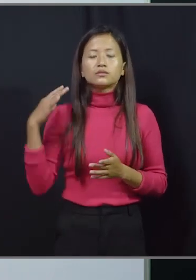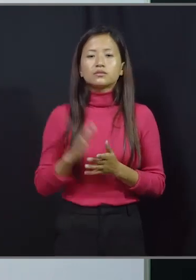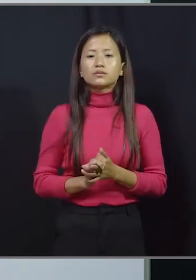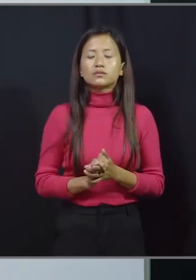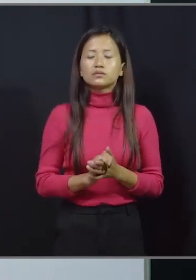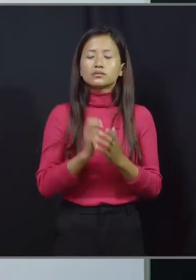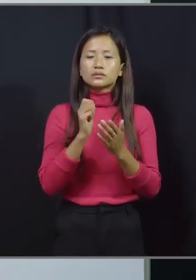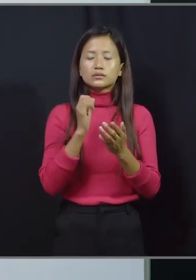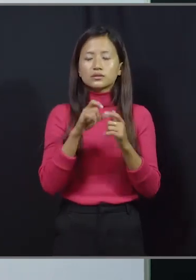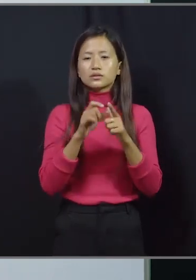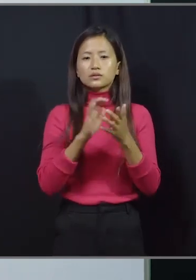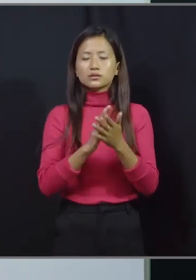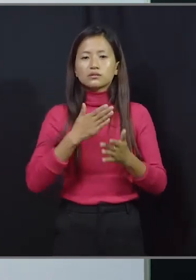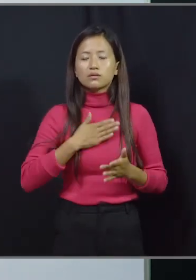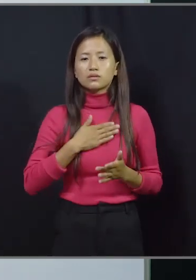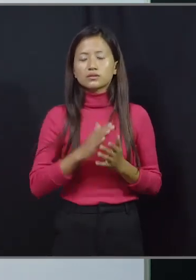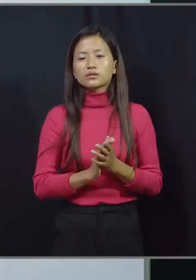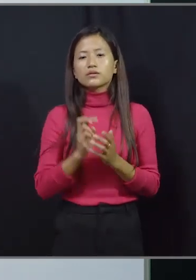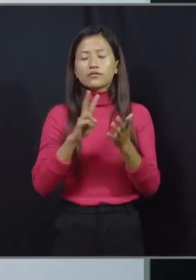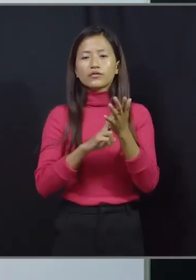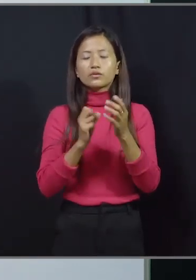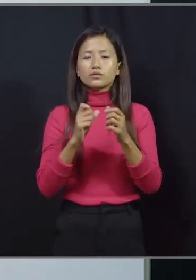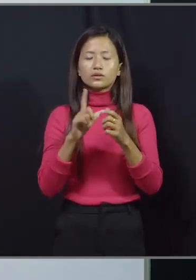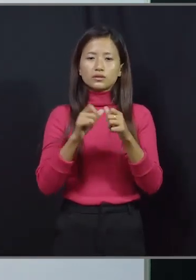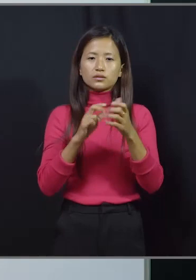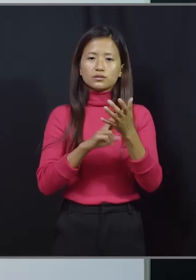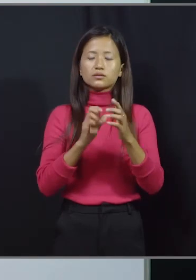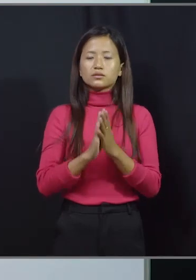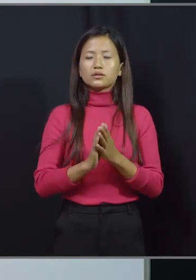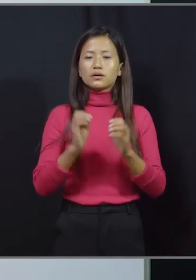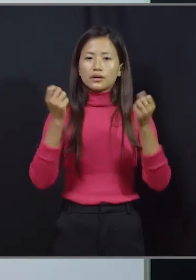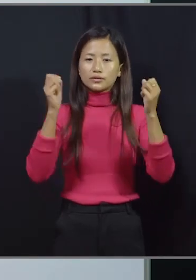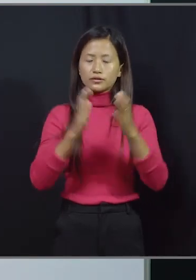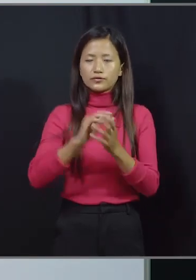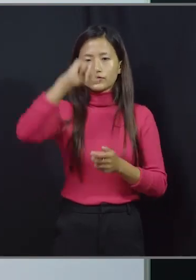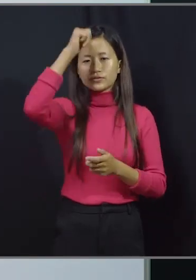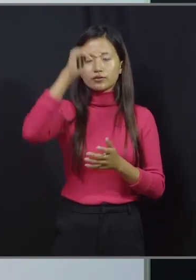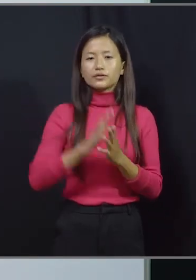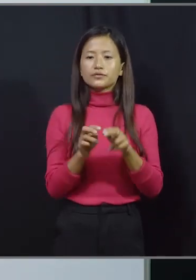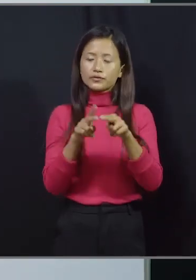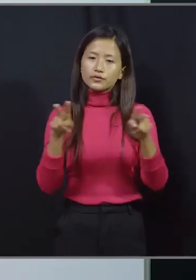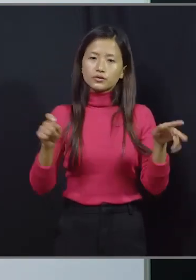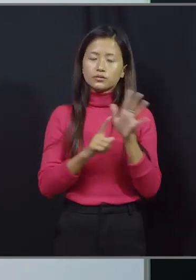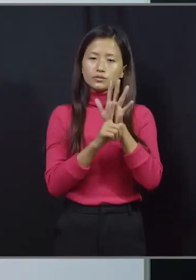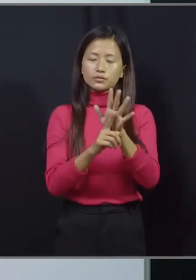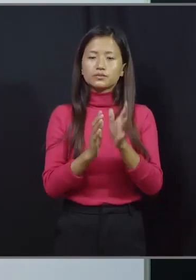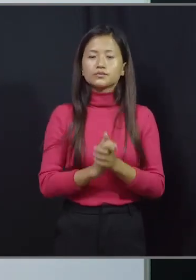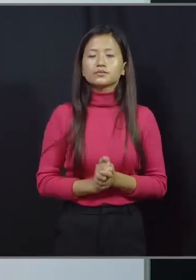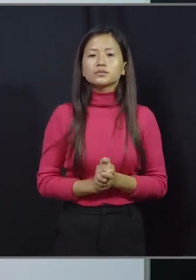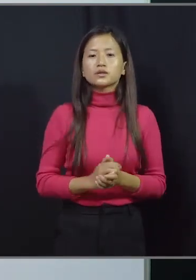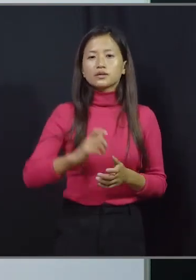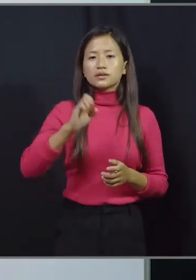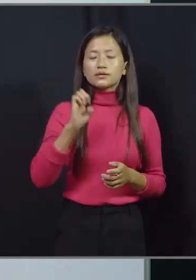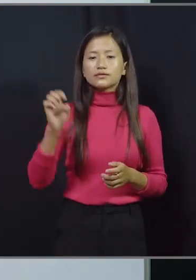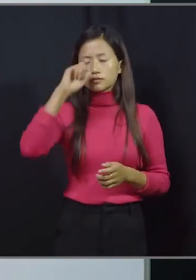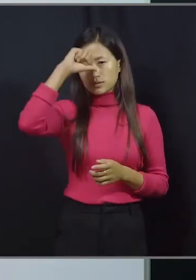a dishonor, death, or violence from the hands of the Indians. And this shows a different picture where even the